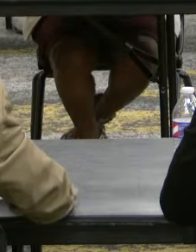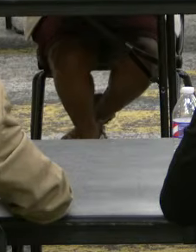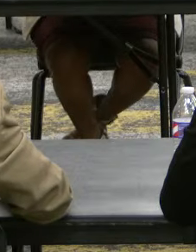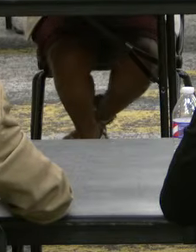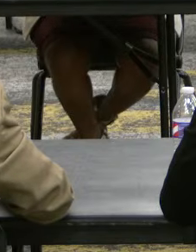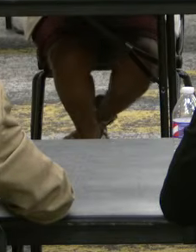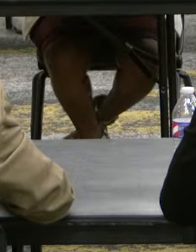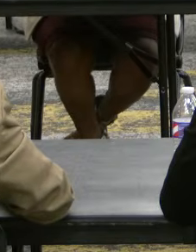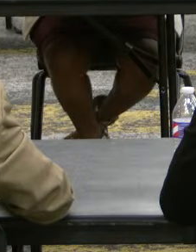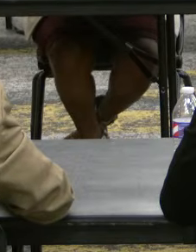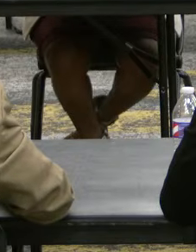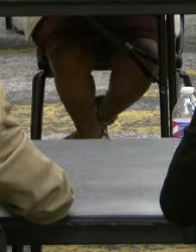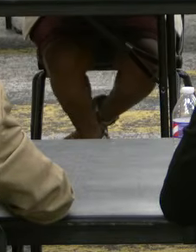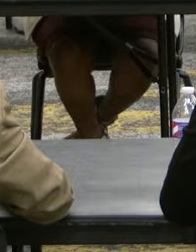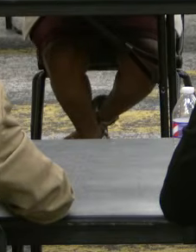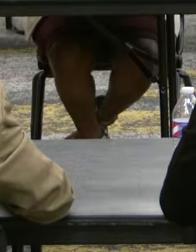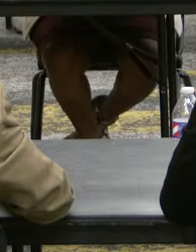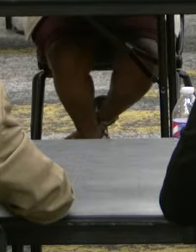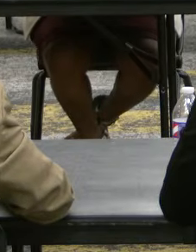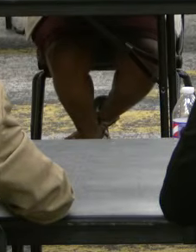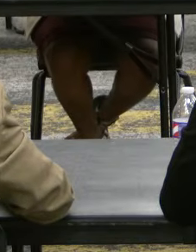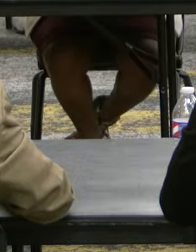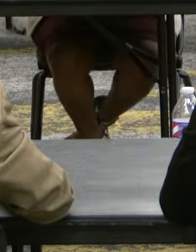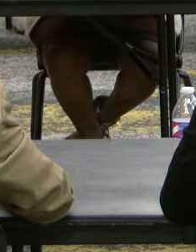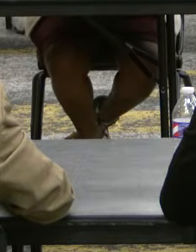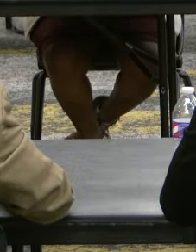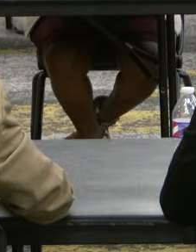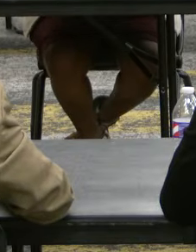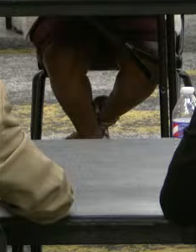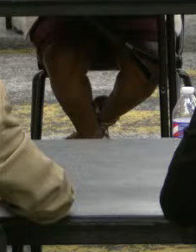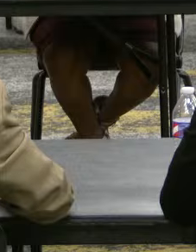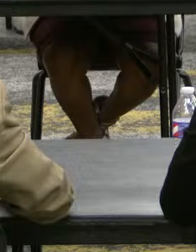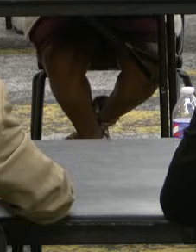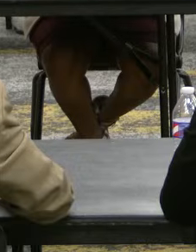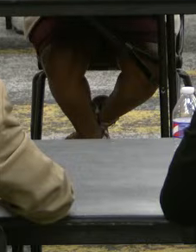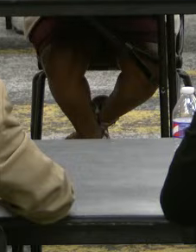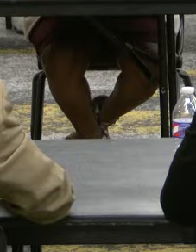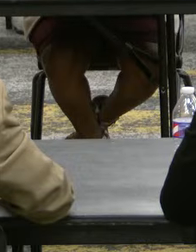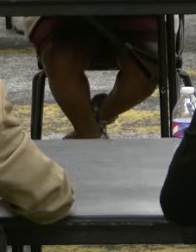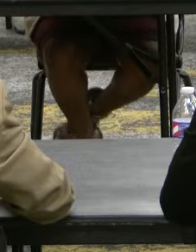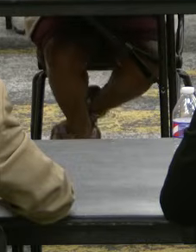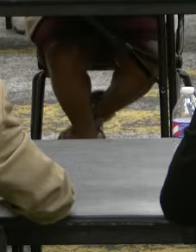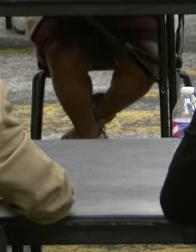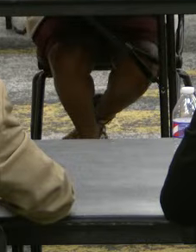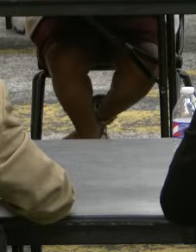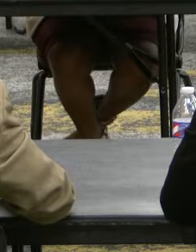okay. Any discussion? What?